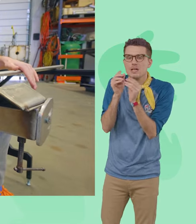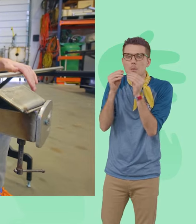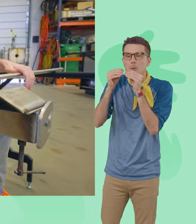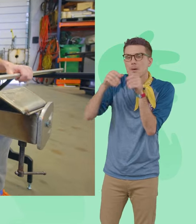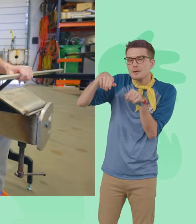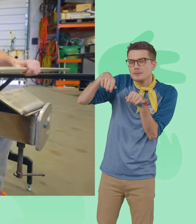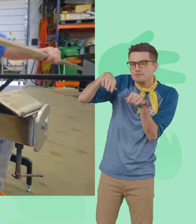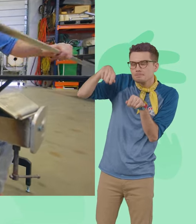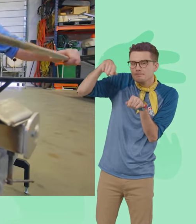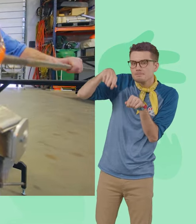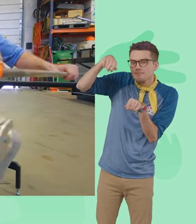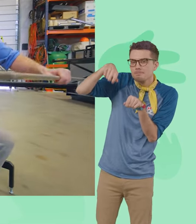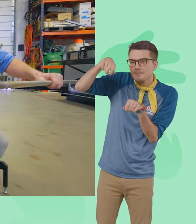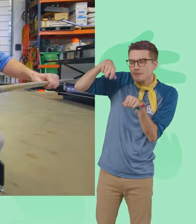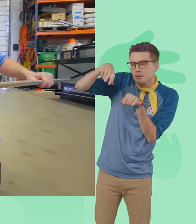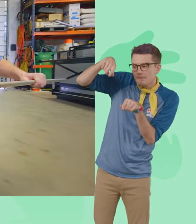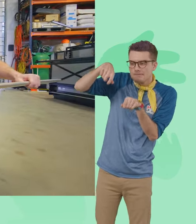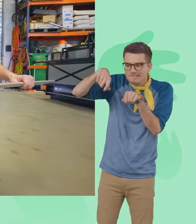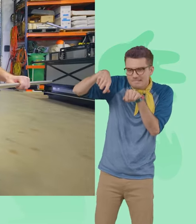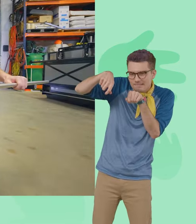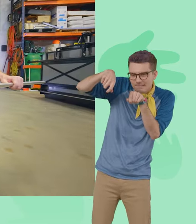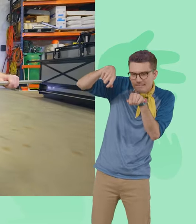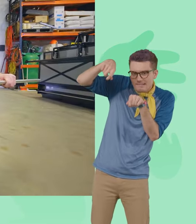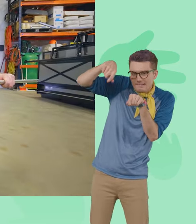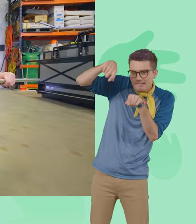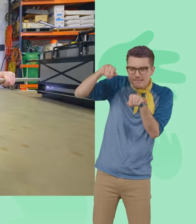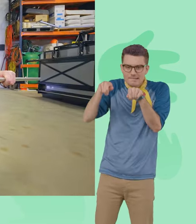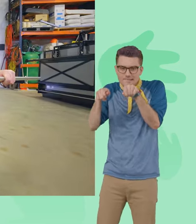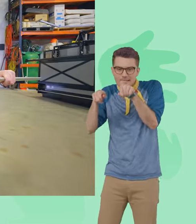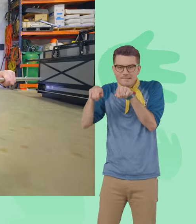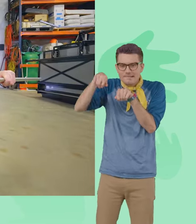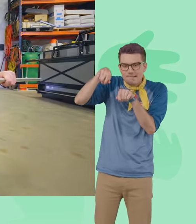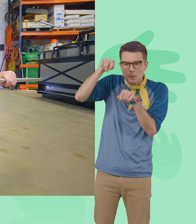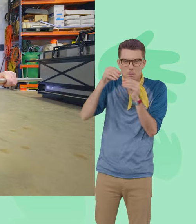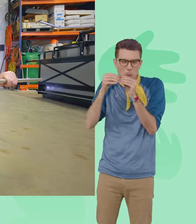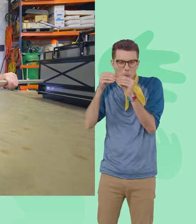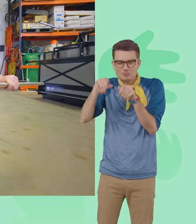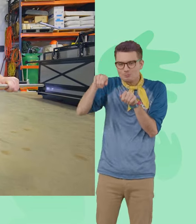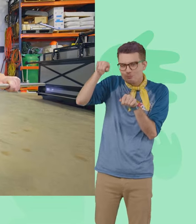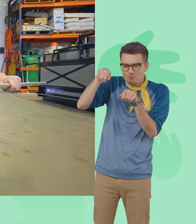tug. Perfect. And then, how about right there?